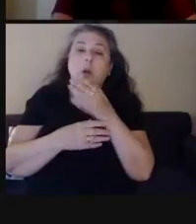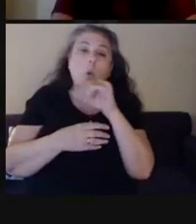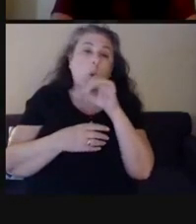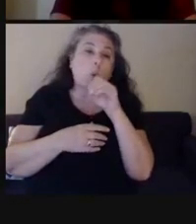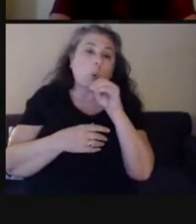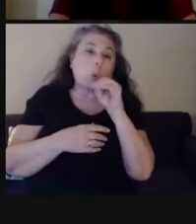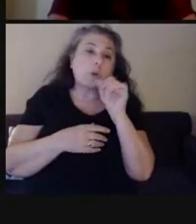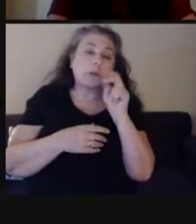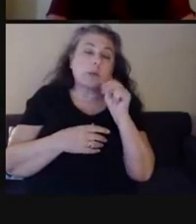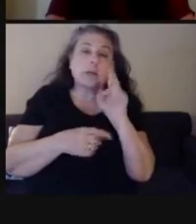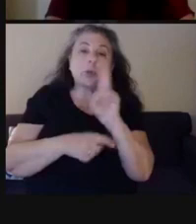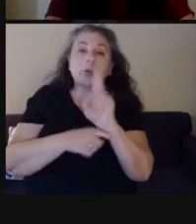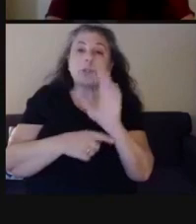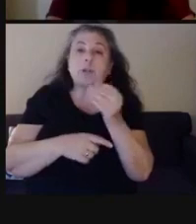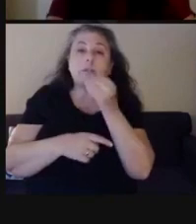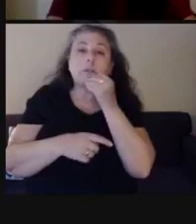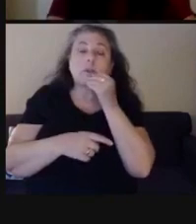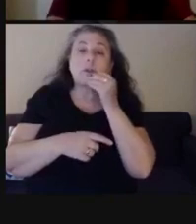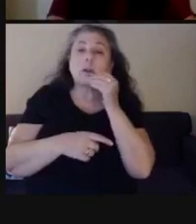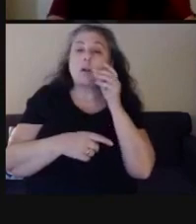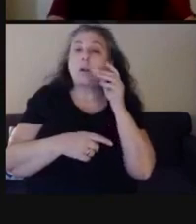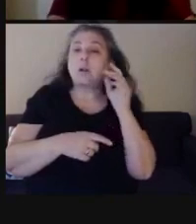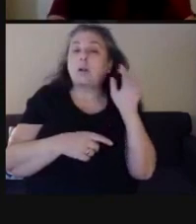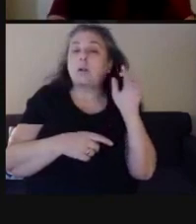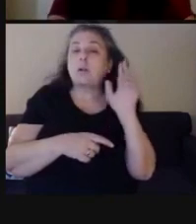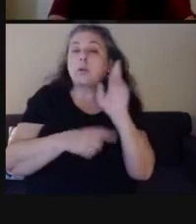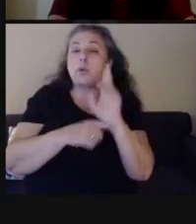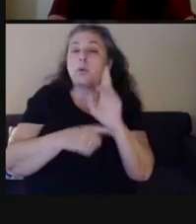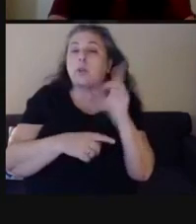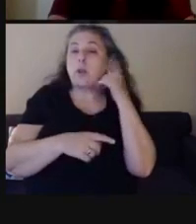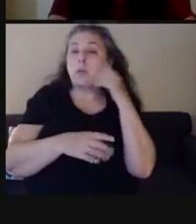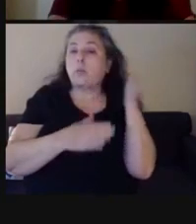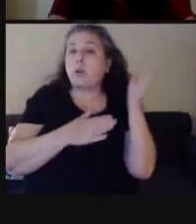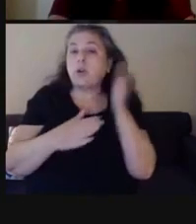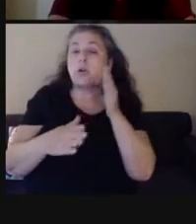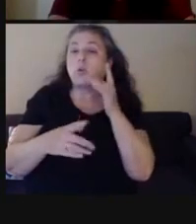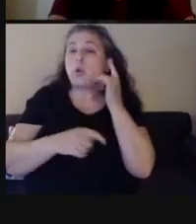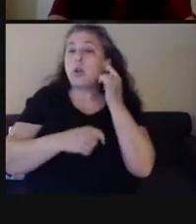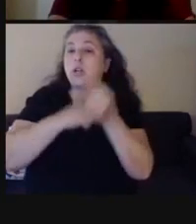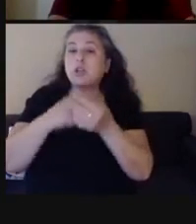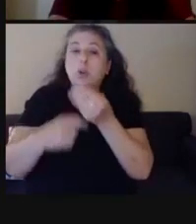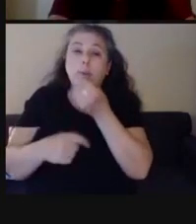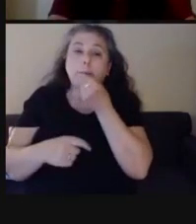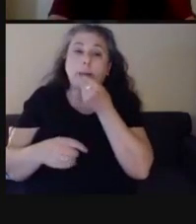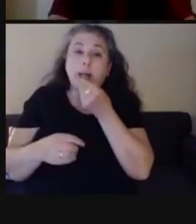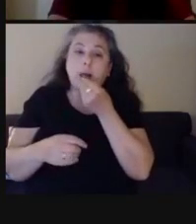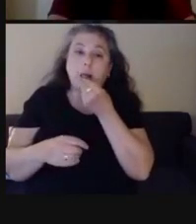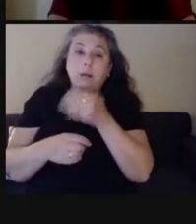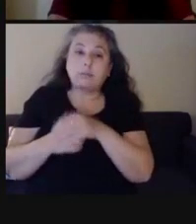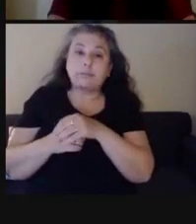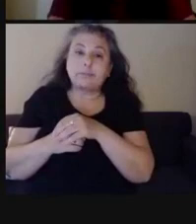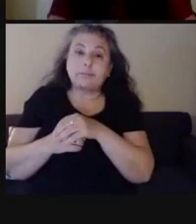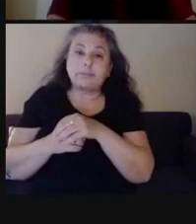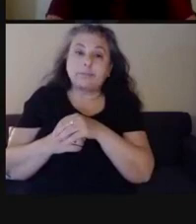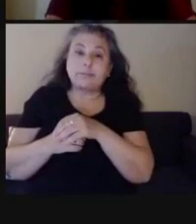and use that food as a tradition and use it to prepare a traditional meal.